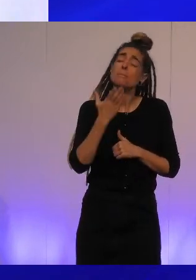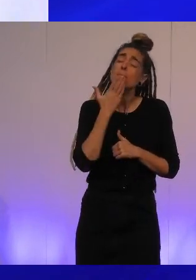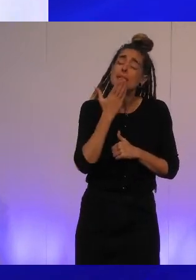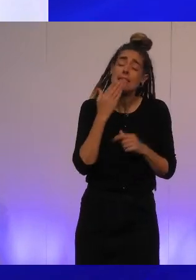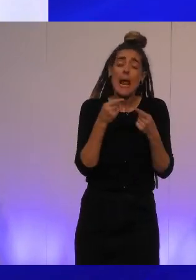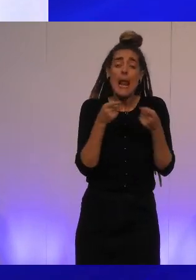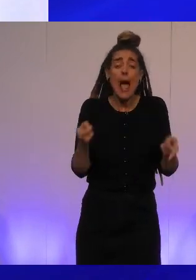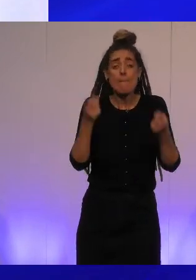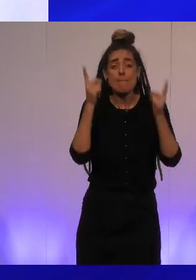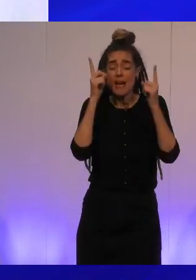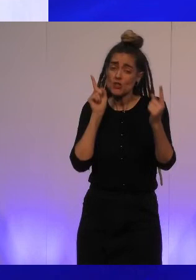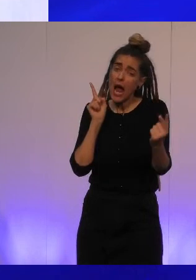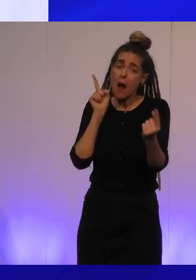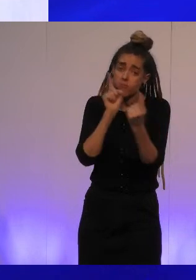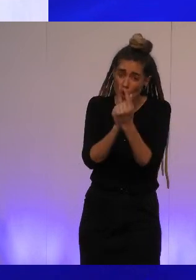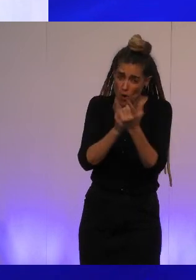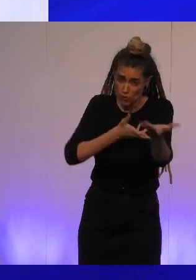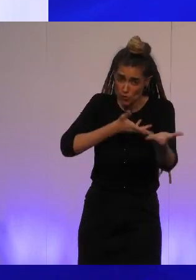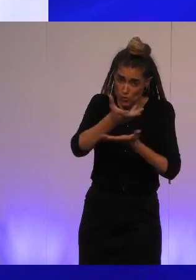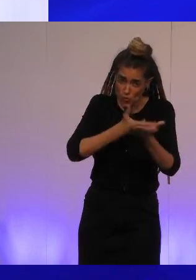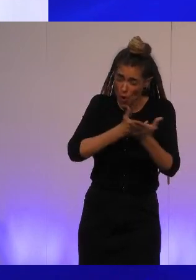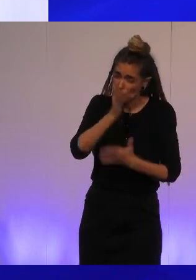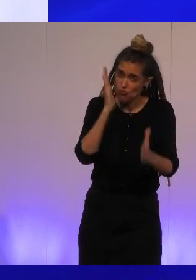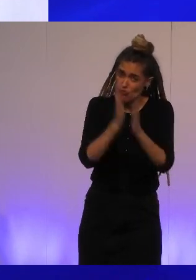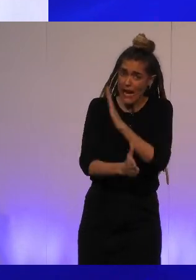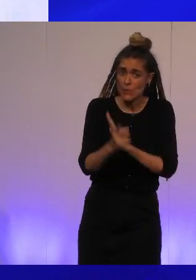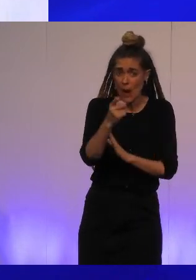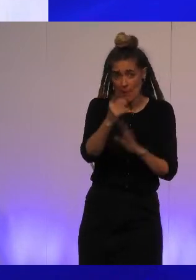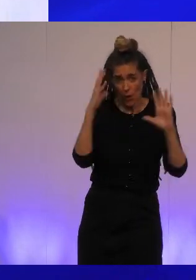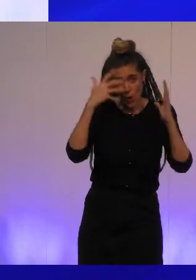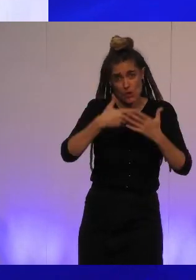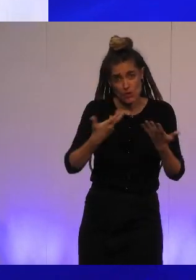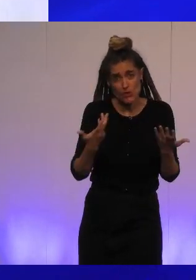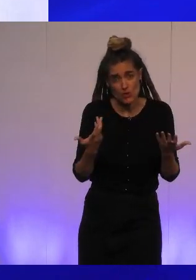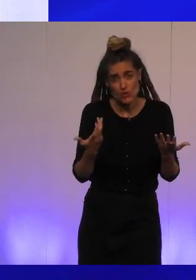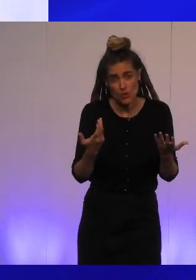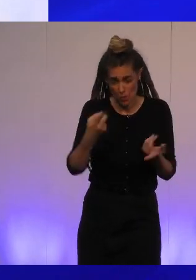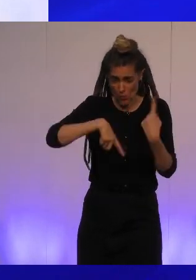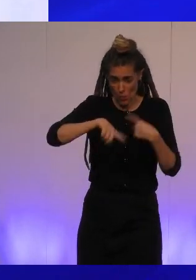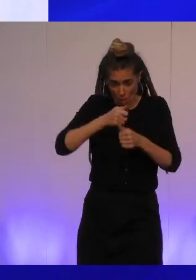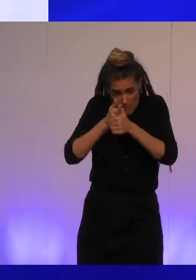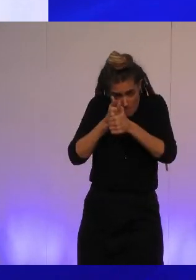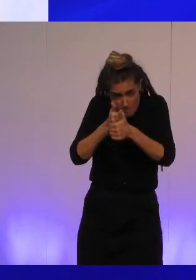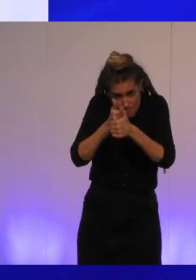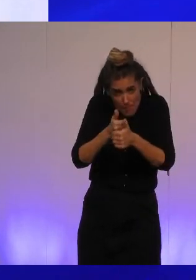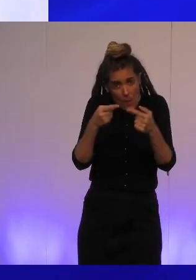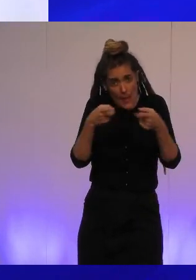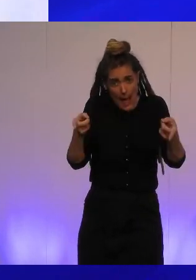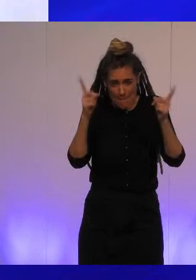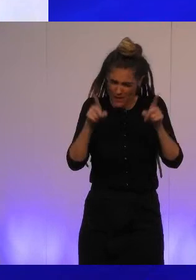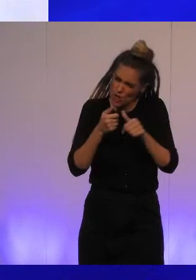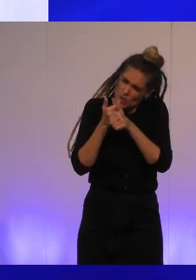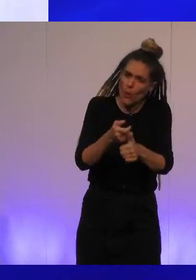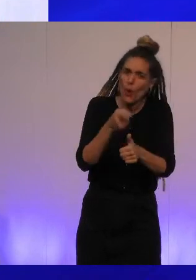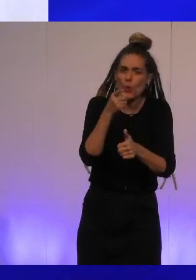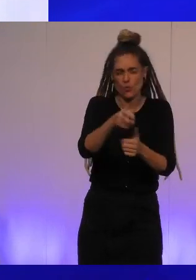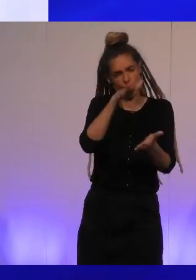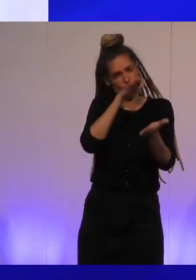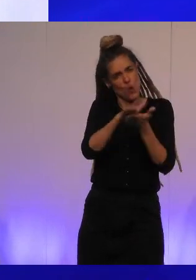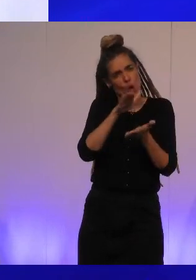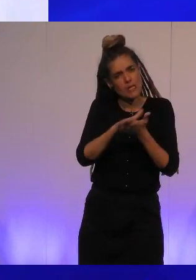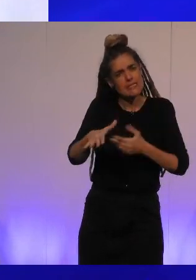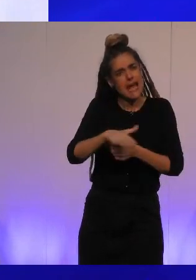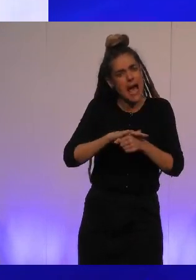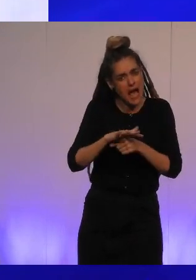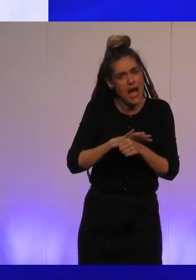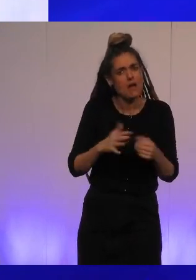immediate line manager around your concerns, and we will do everything to support them and you to address them. I